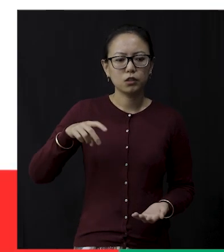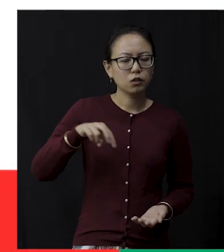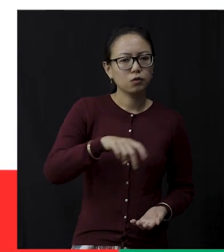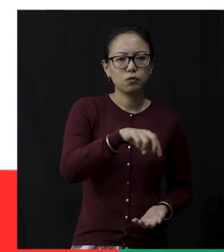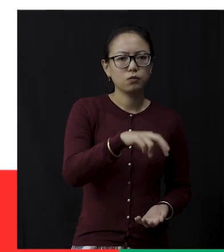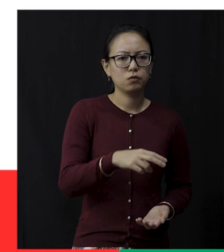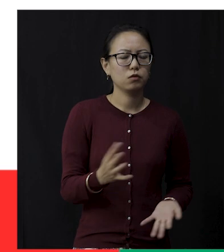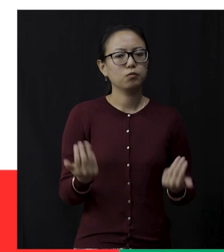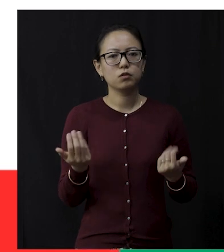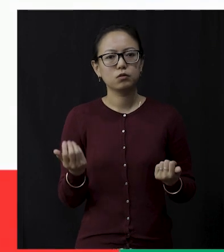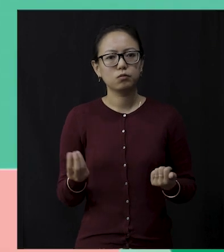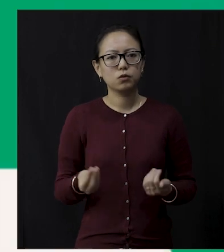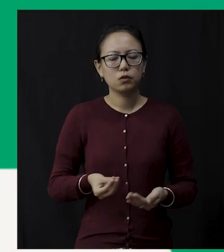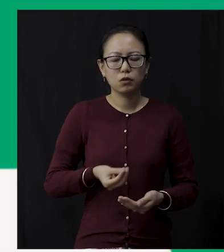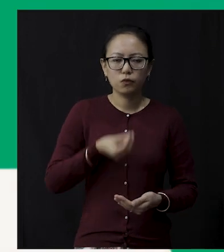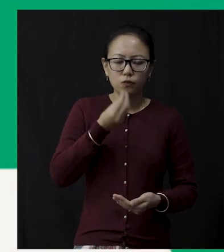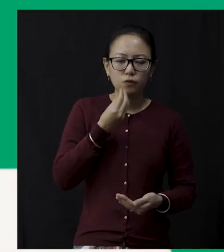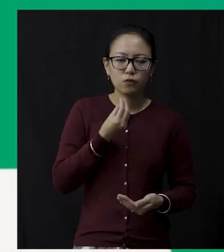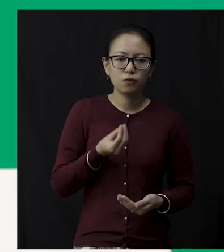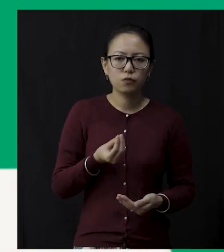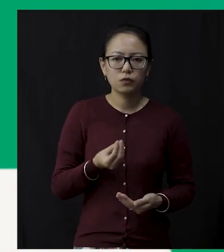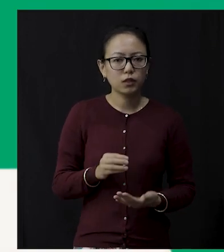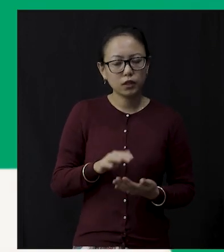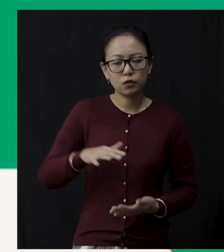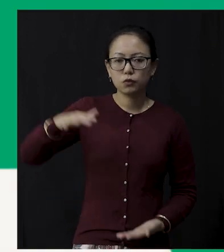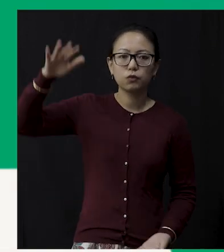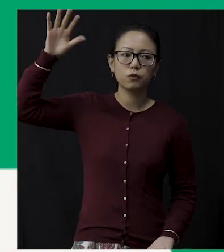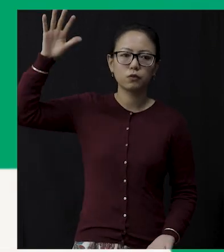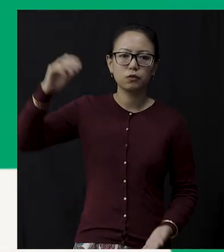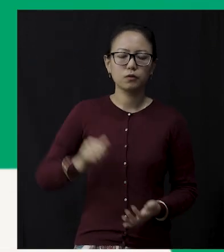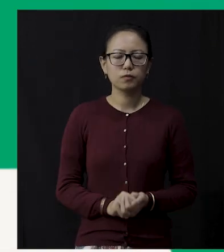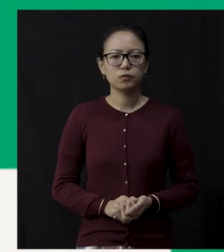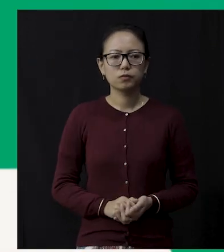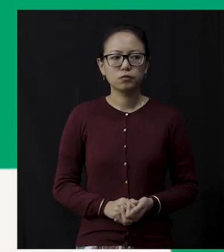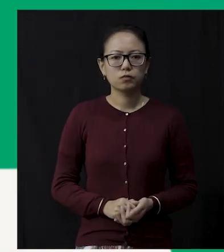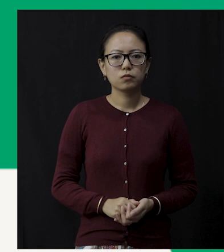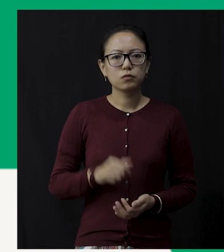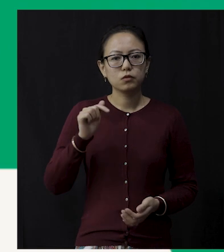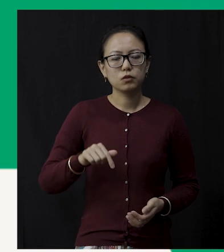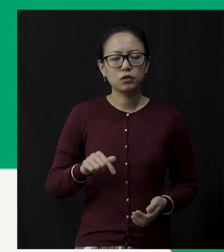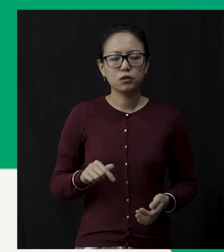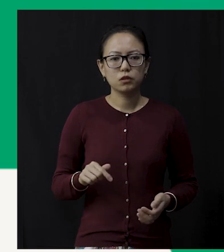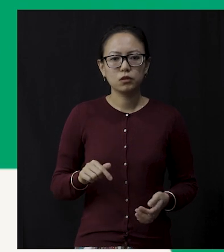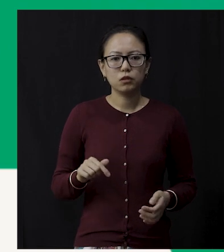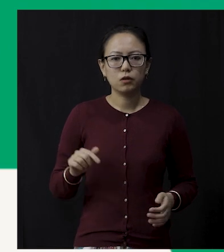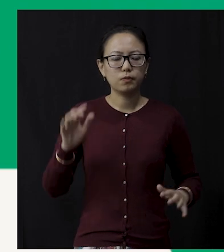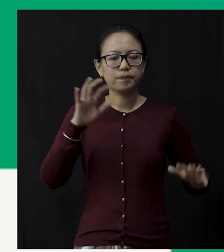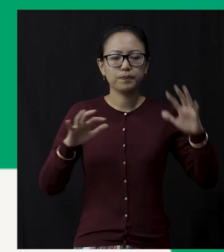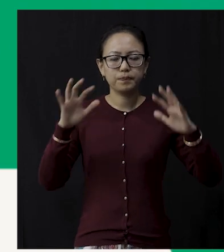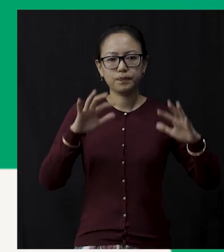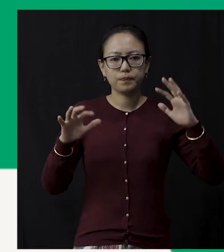students, here today we will discuss about animals. Now, animals